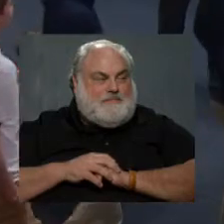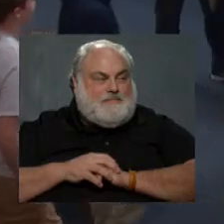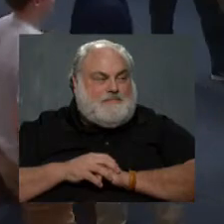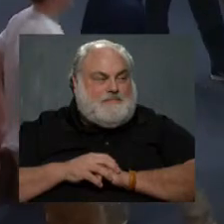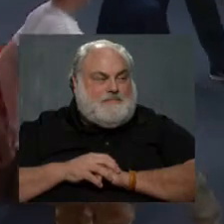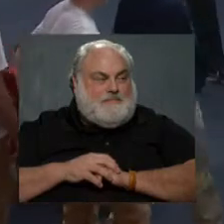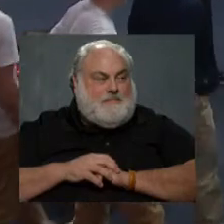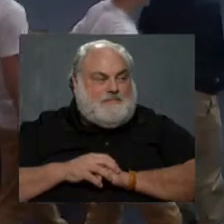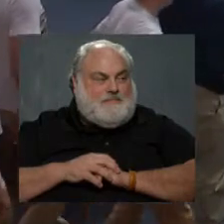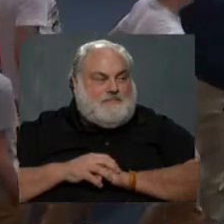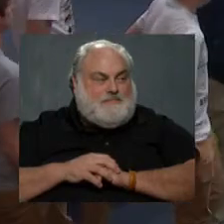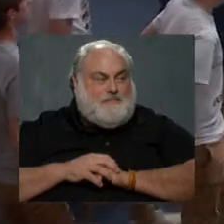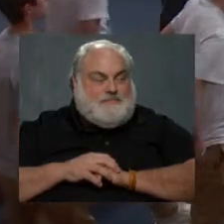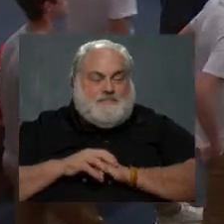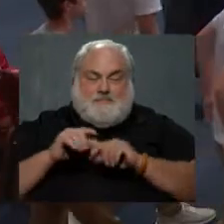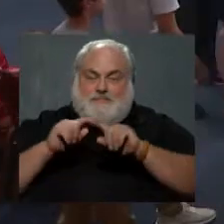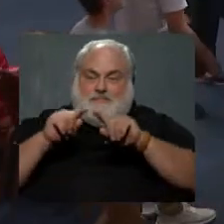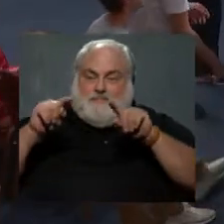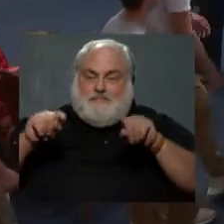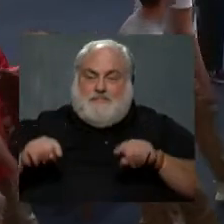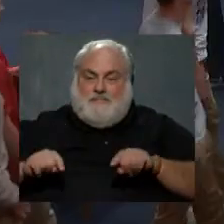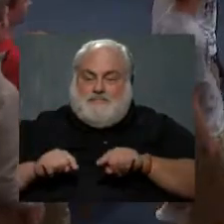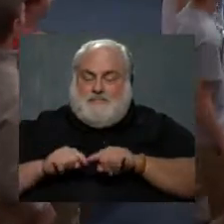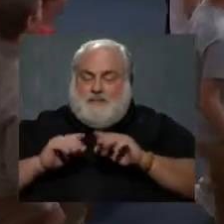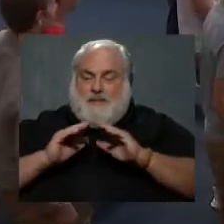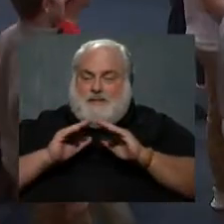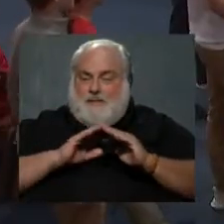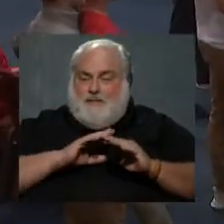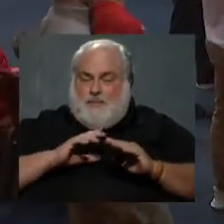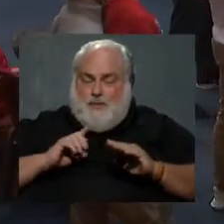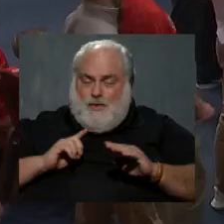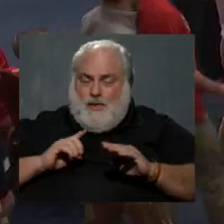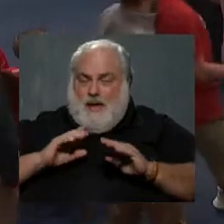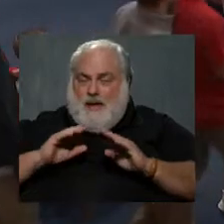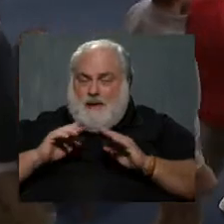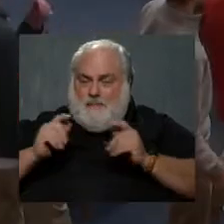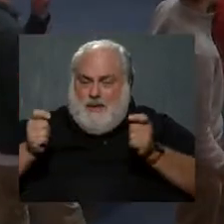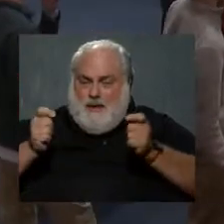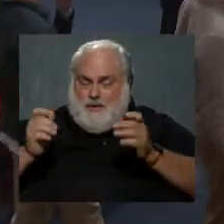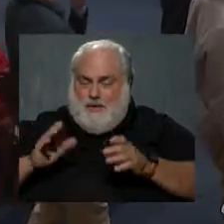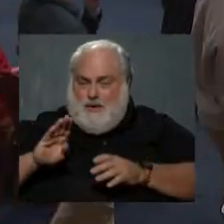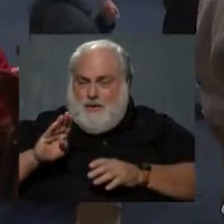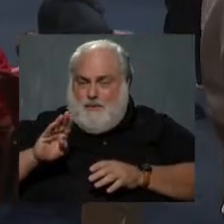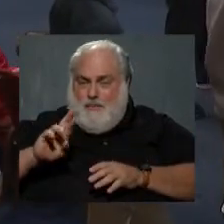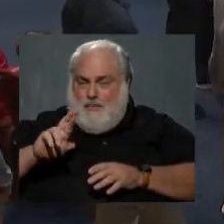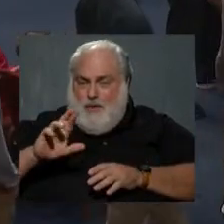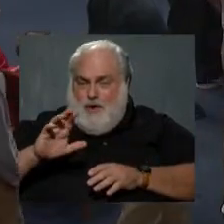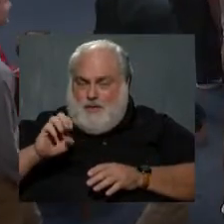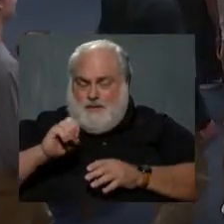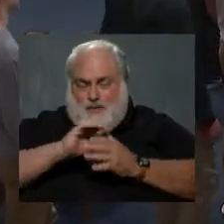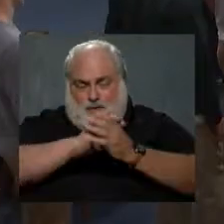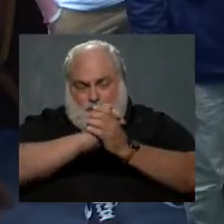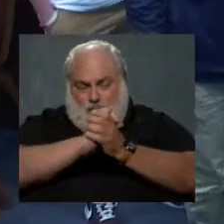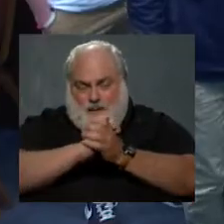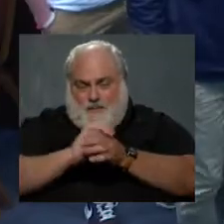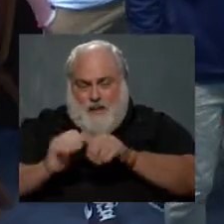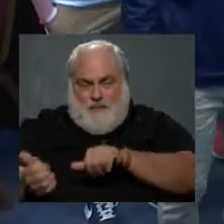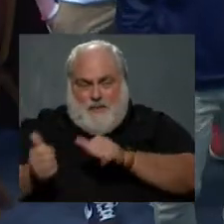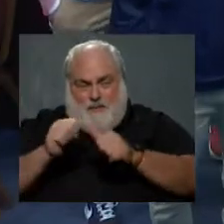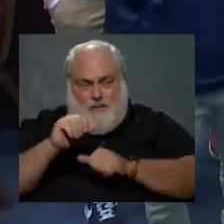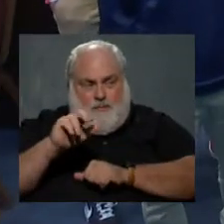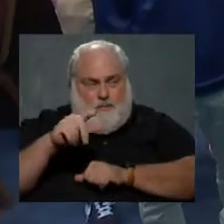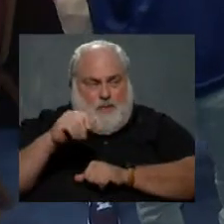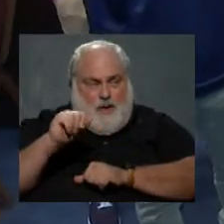So on this plaque, Mayor Mark Stuttle, the City Board of Directors, and City Manager Bruce T. Moore congratulate the Baptist Preparatory